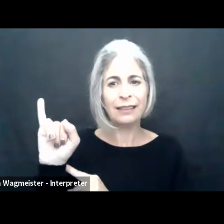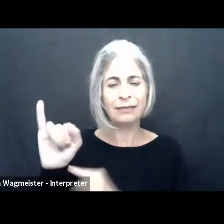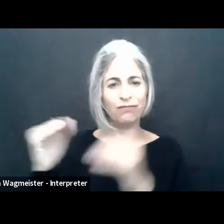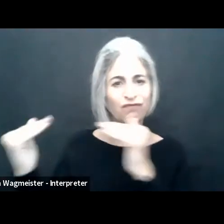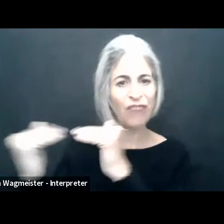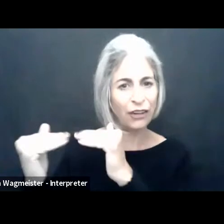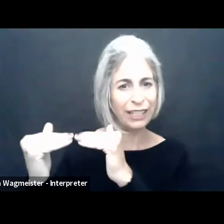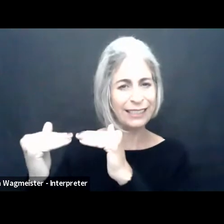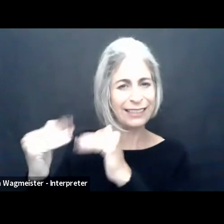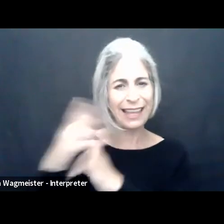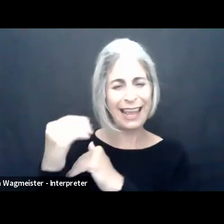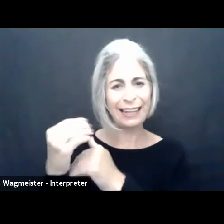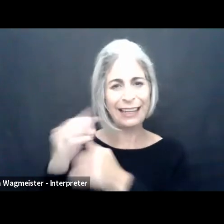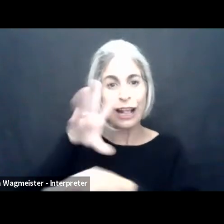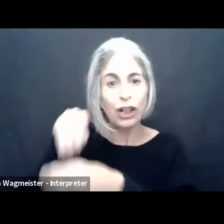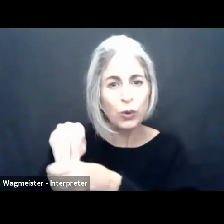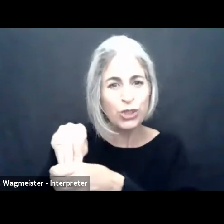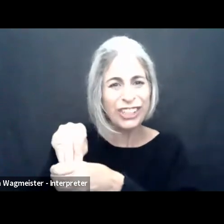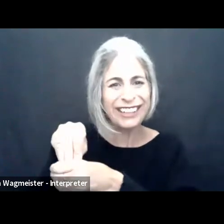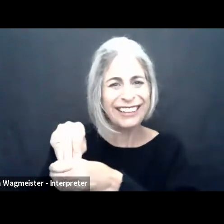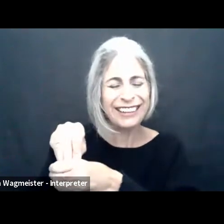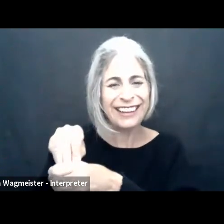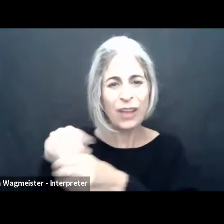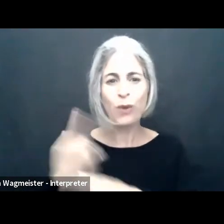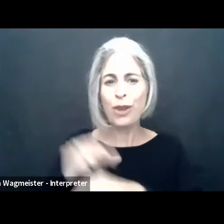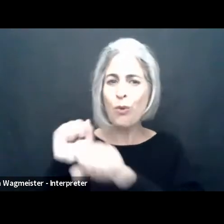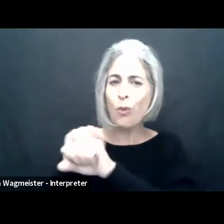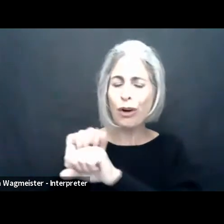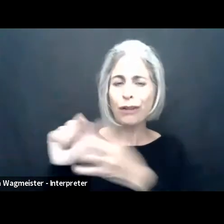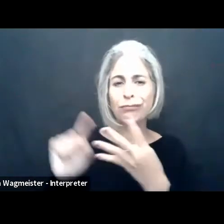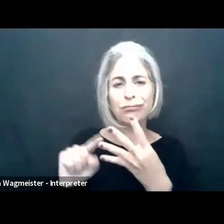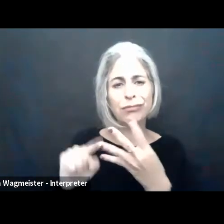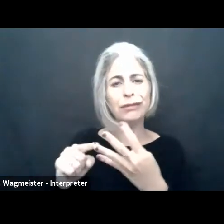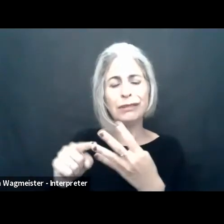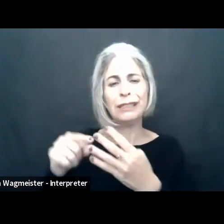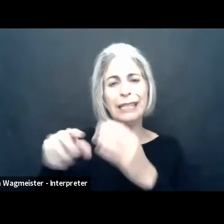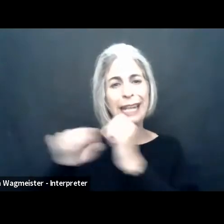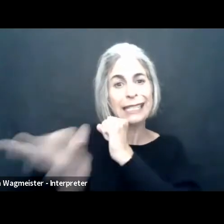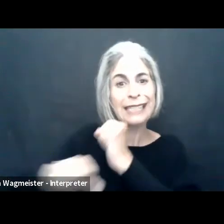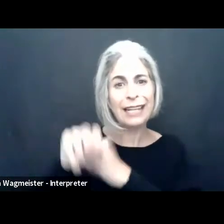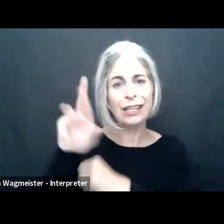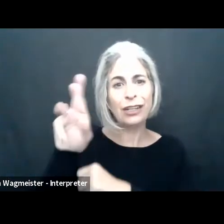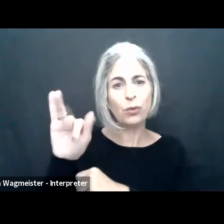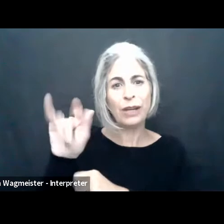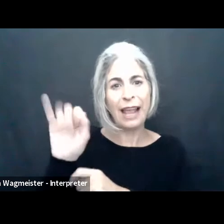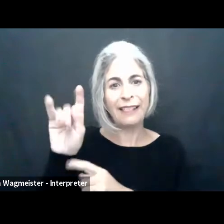fairness and inclusion. We've worked on extended reality and